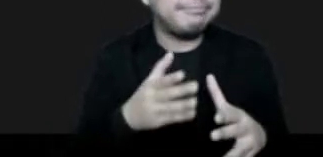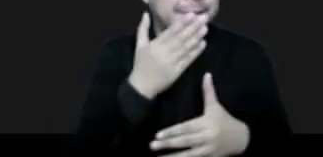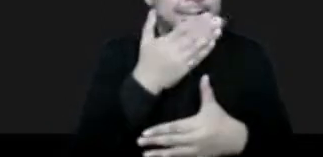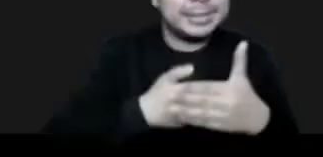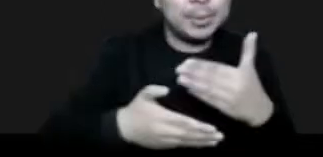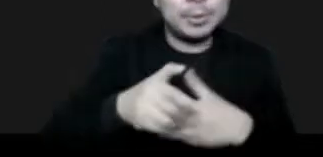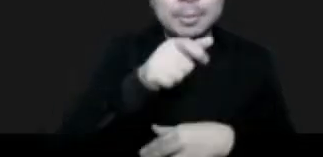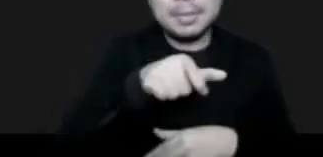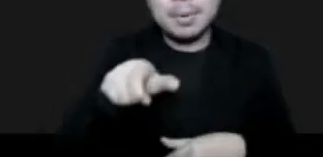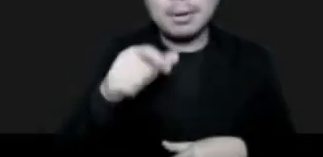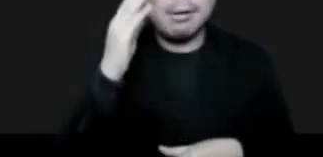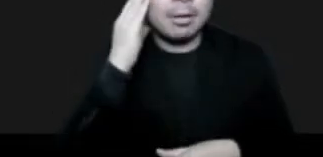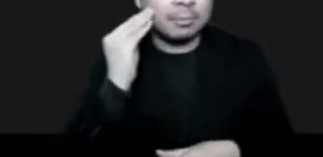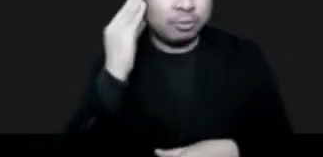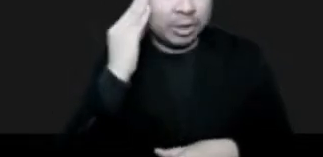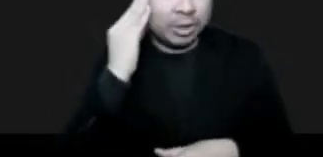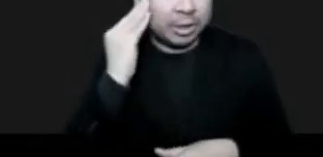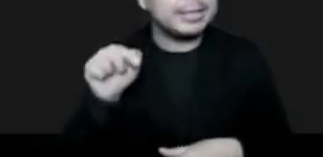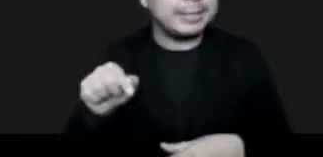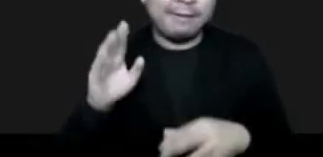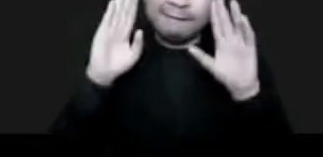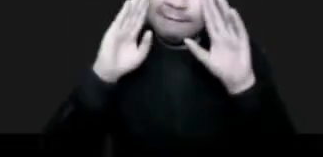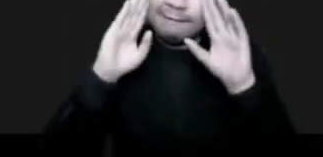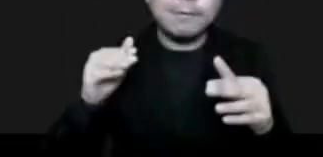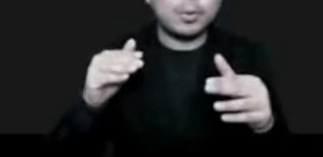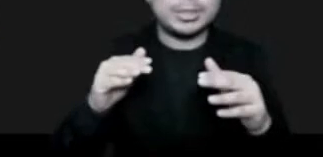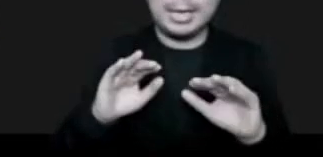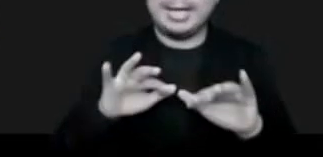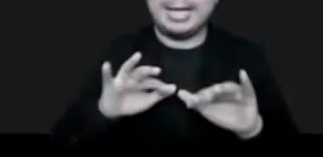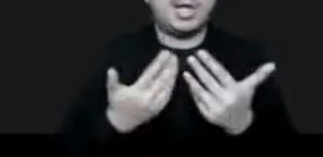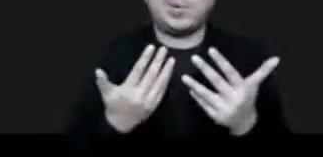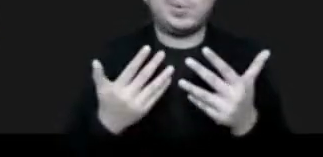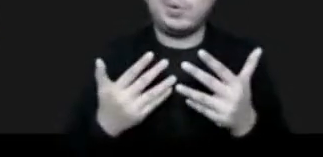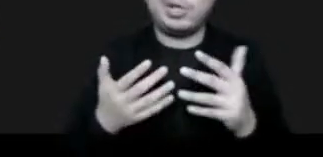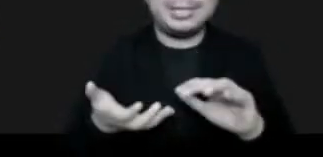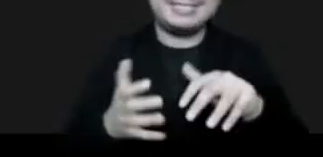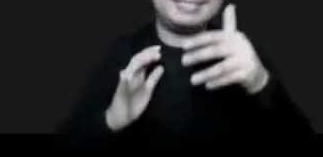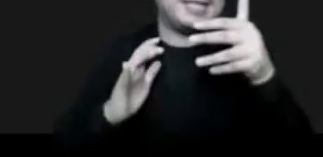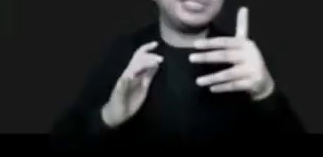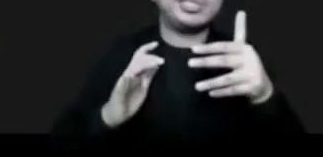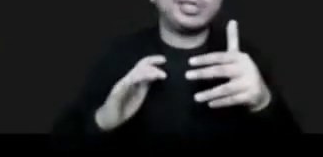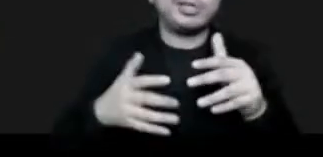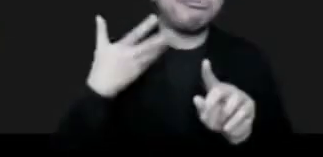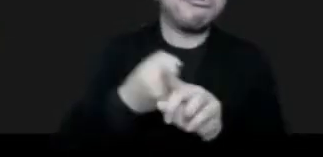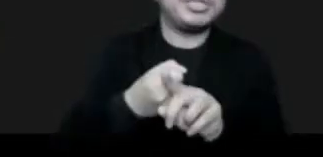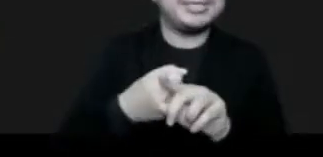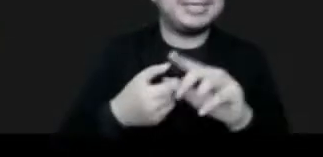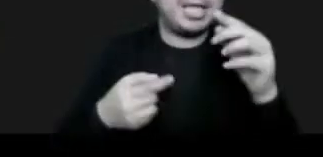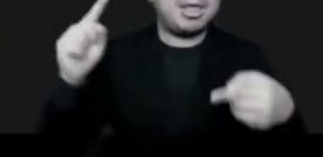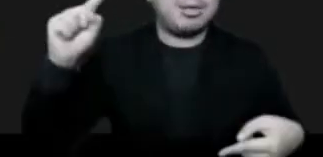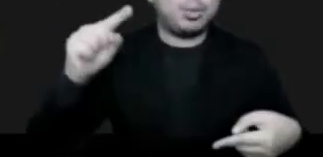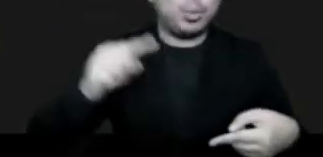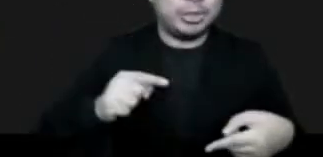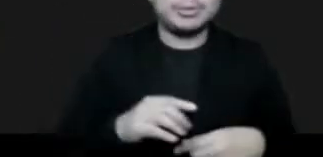in terms of disaster risk reduction. As Federation of Disability Organizations in Malawi,